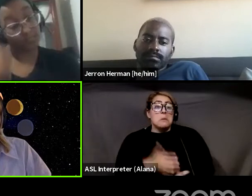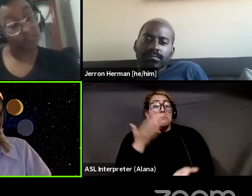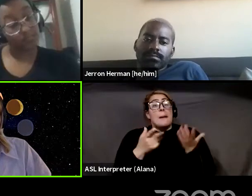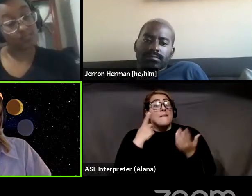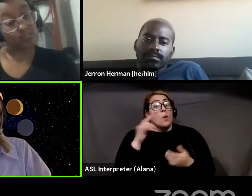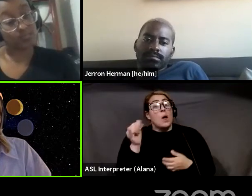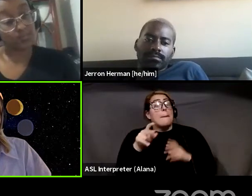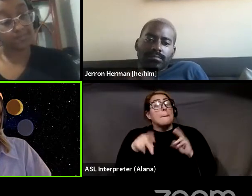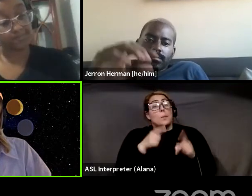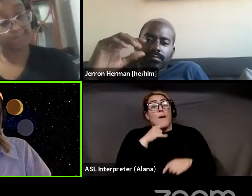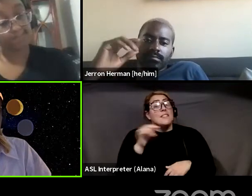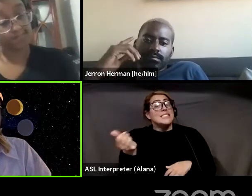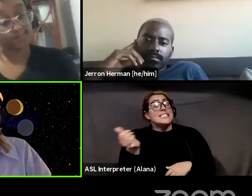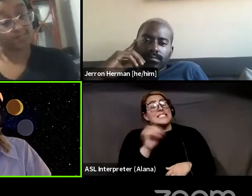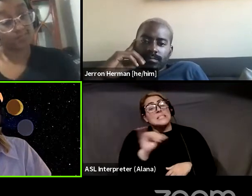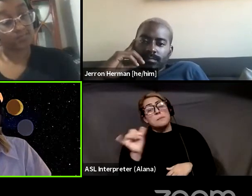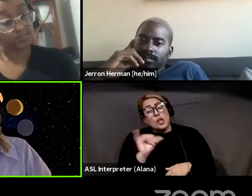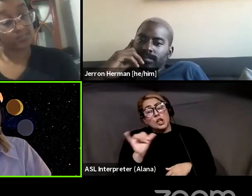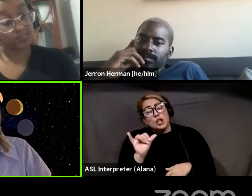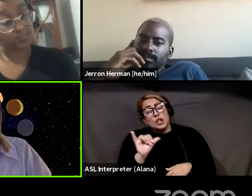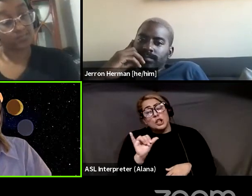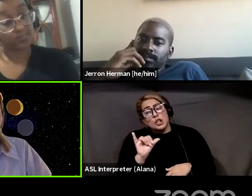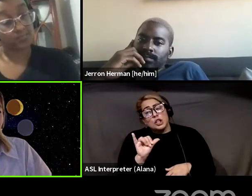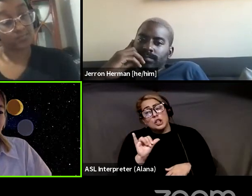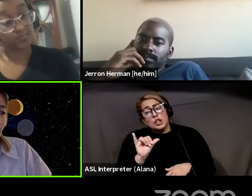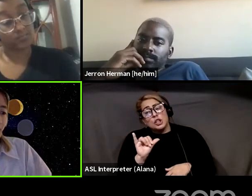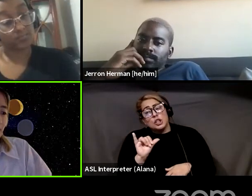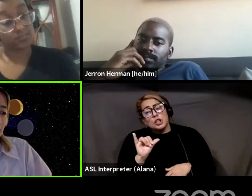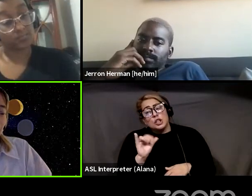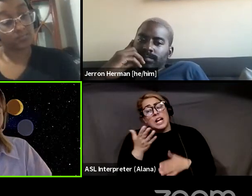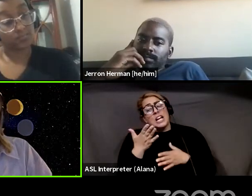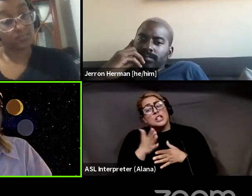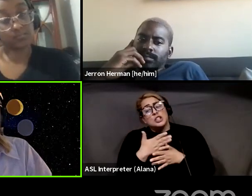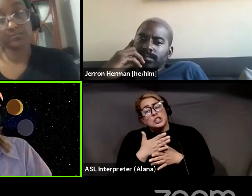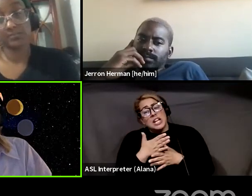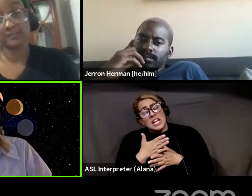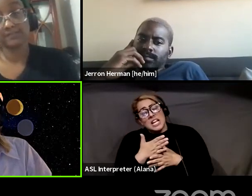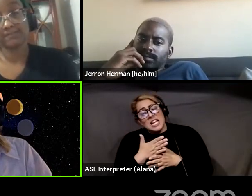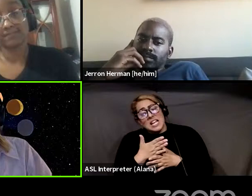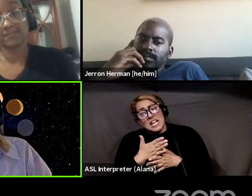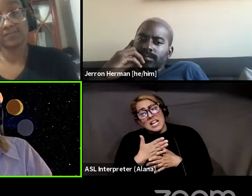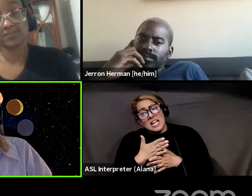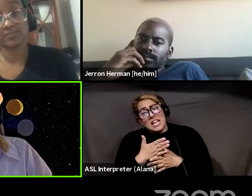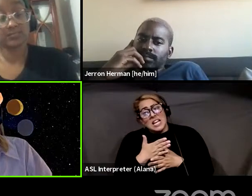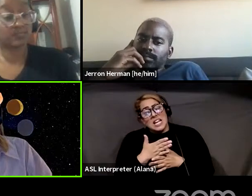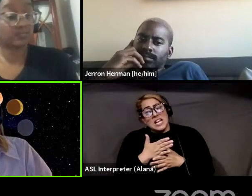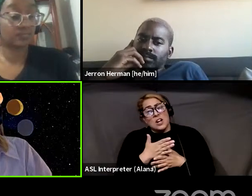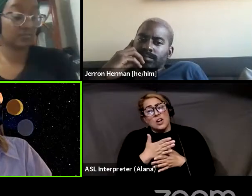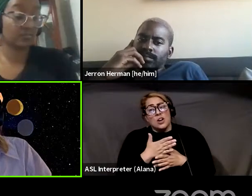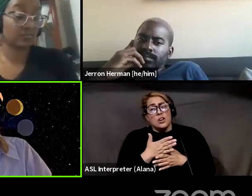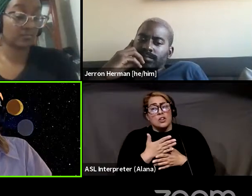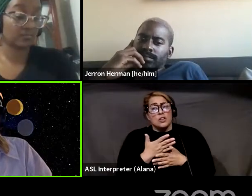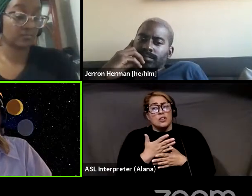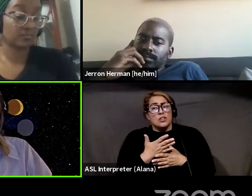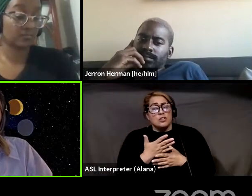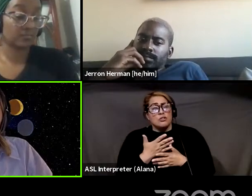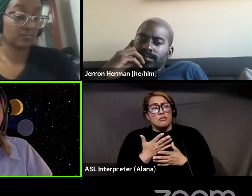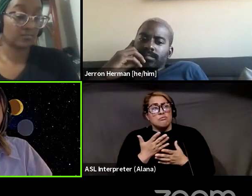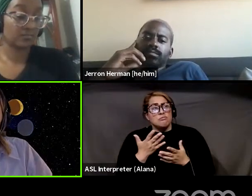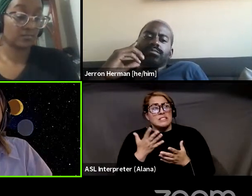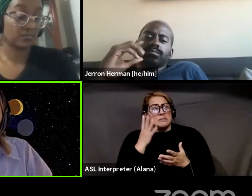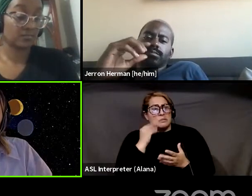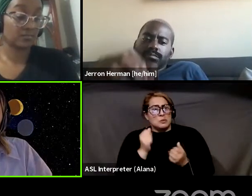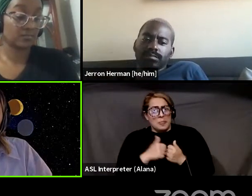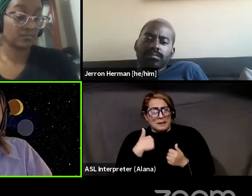similar and share like affinity groups with me for my community at